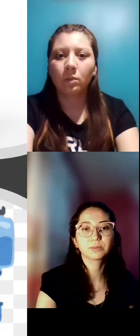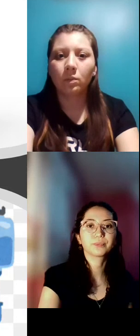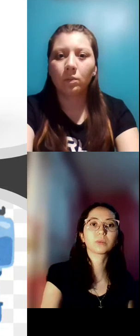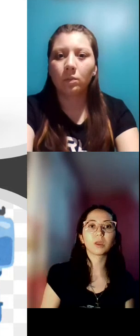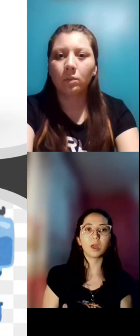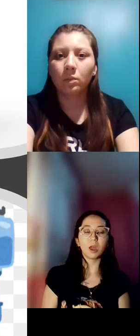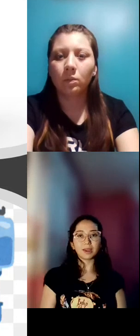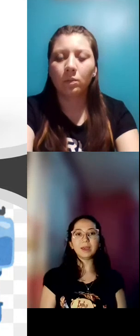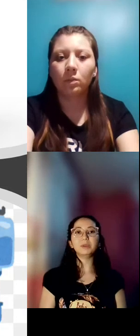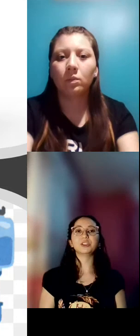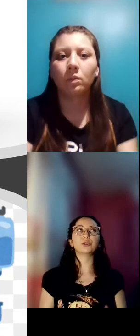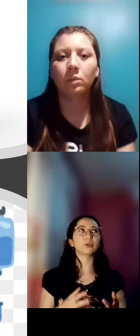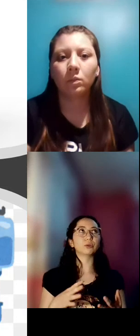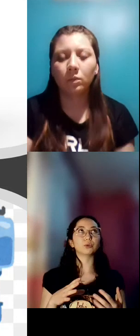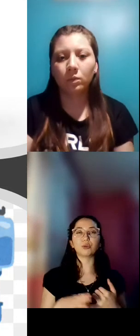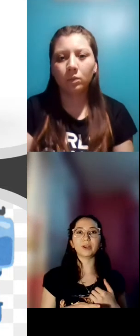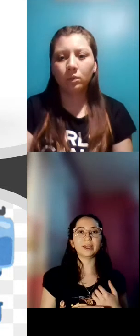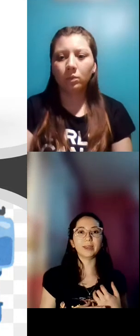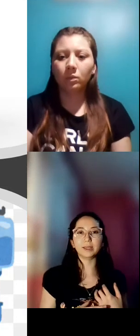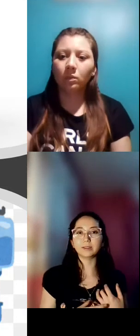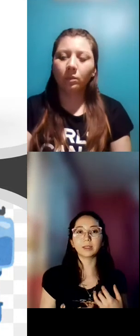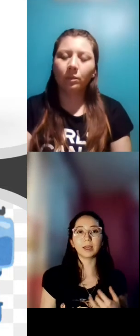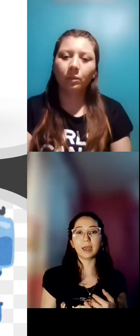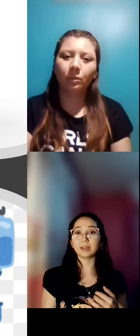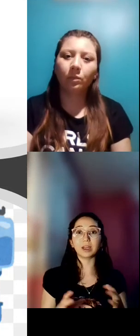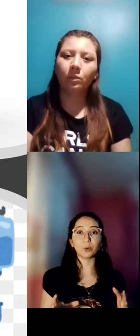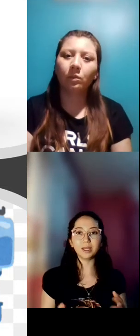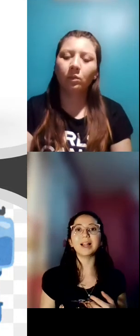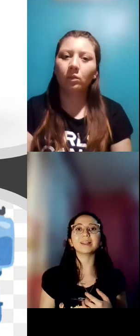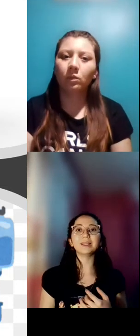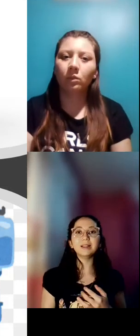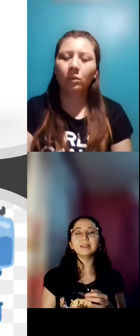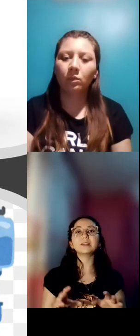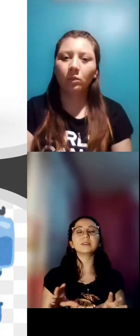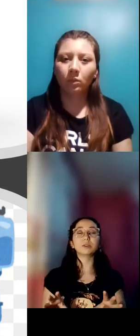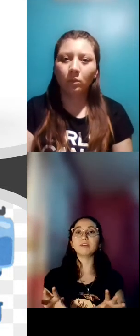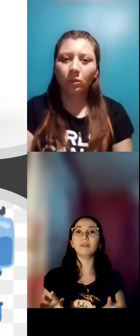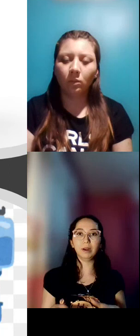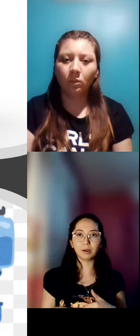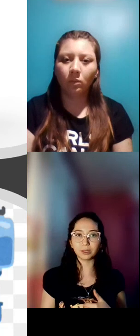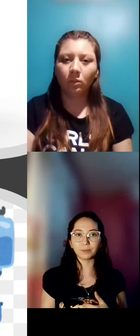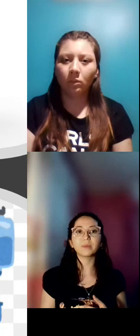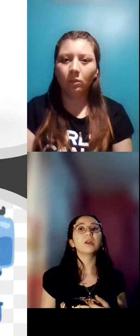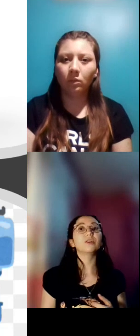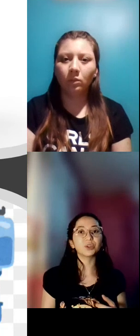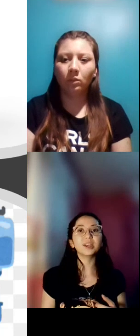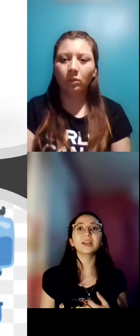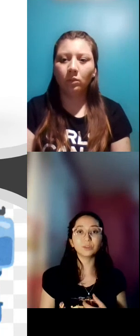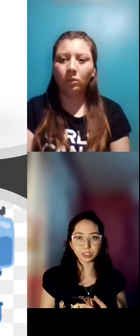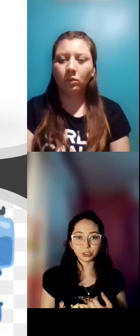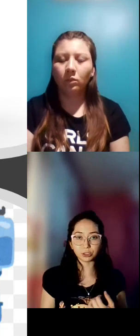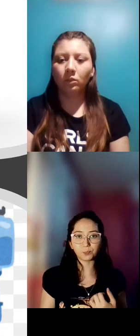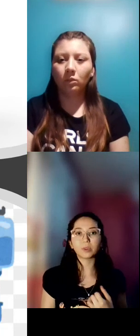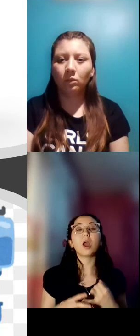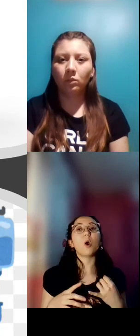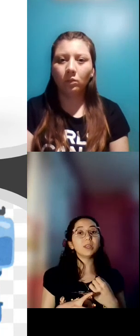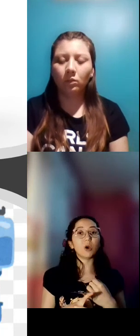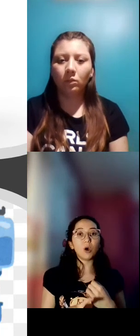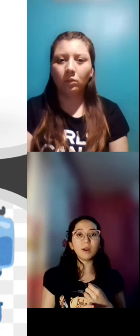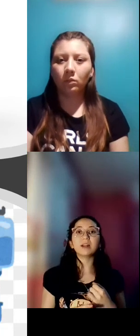Treatments. Key measures to treat diarrhea illness include the following: